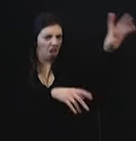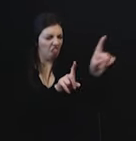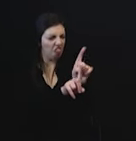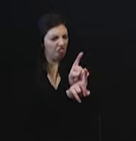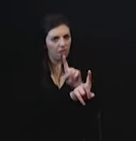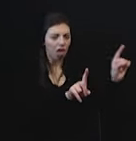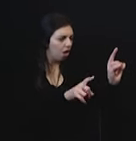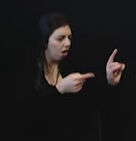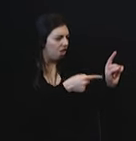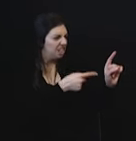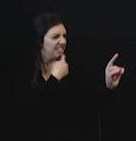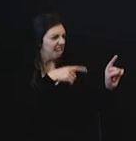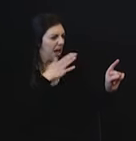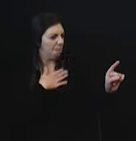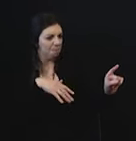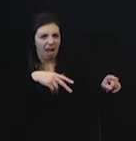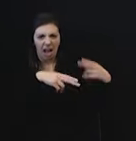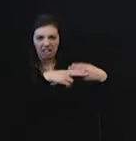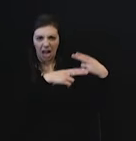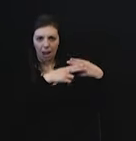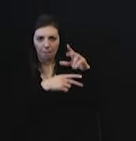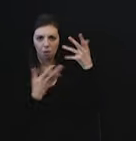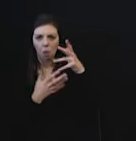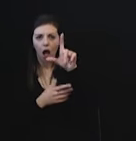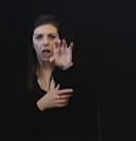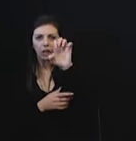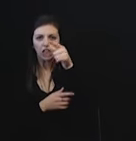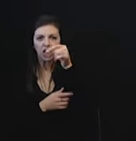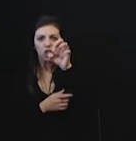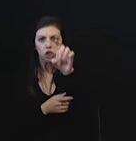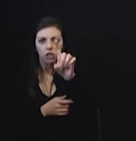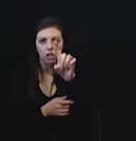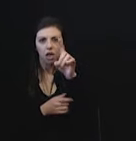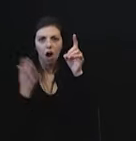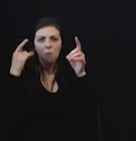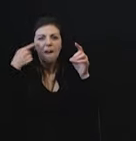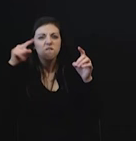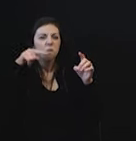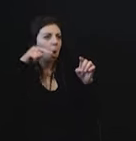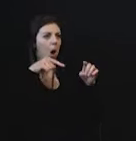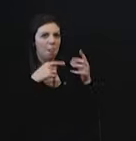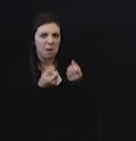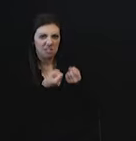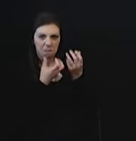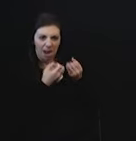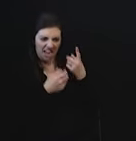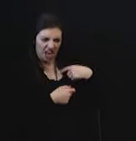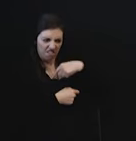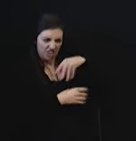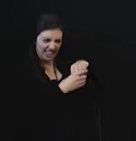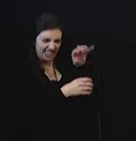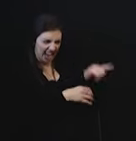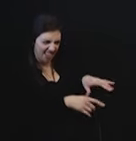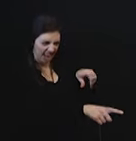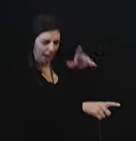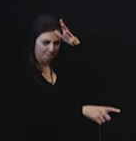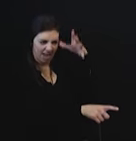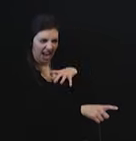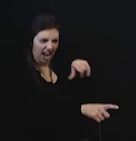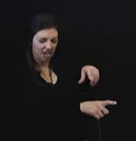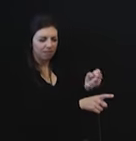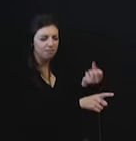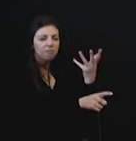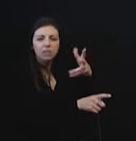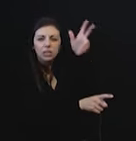And he replied, "My name is Legion, for there are many of us inside this man." Then the evil